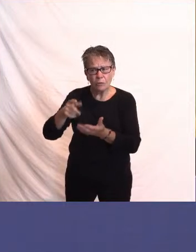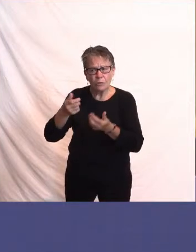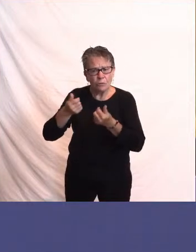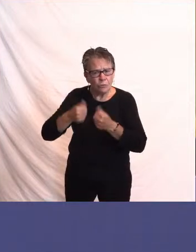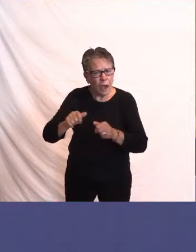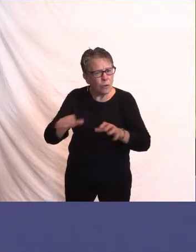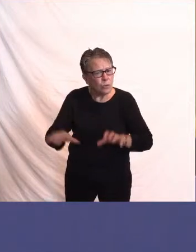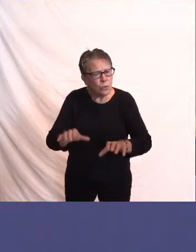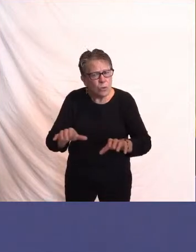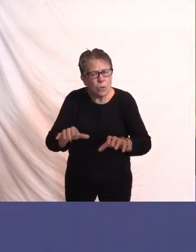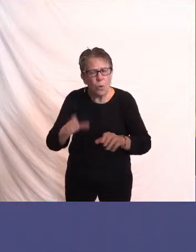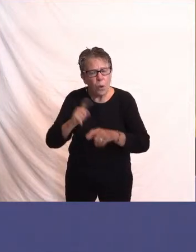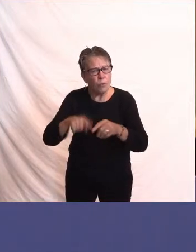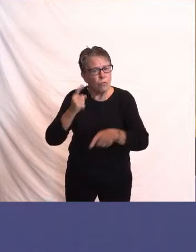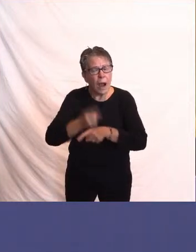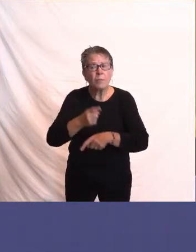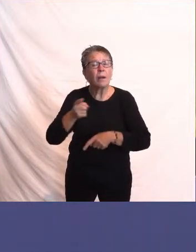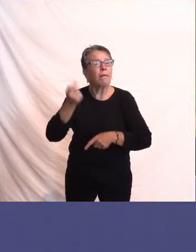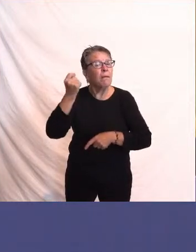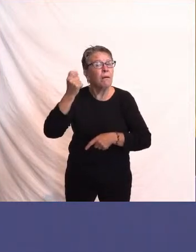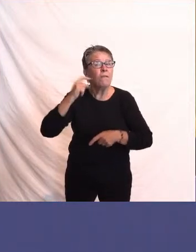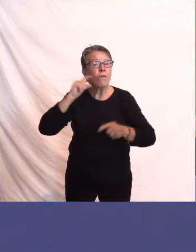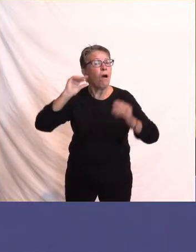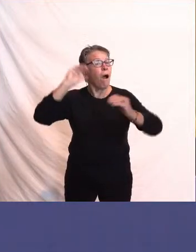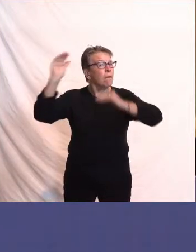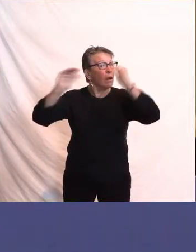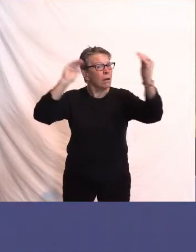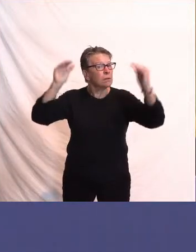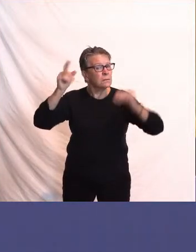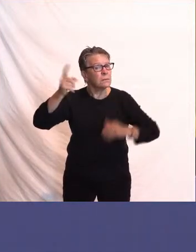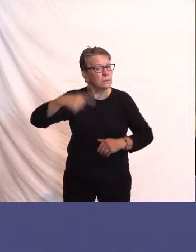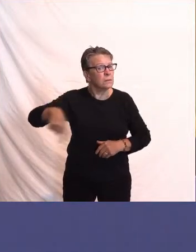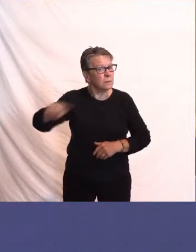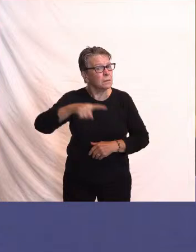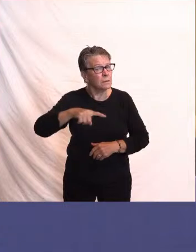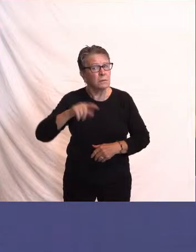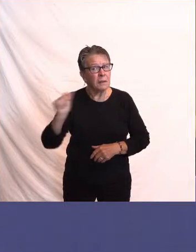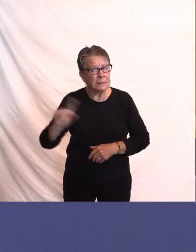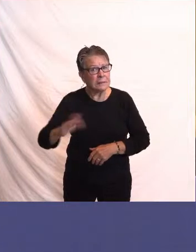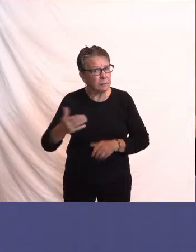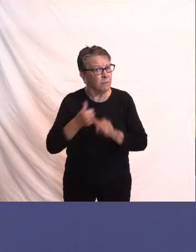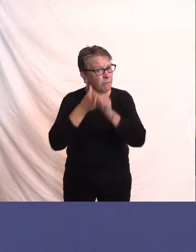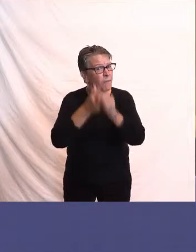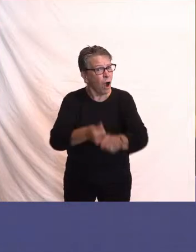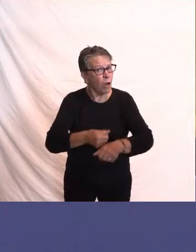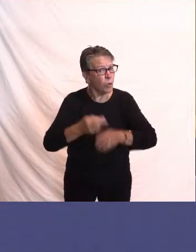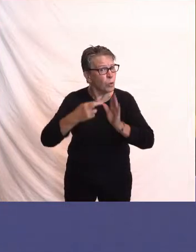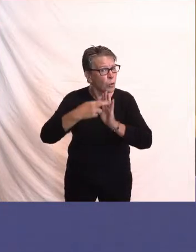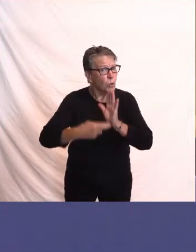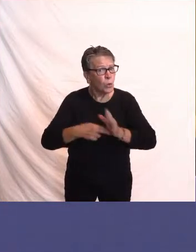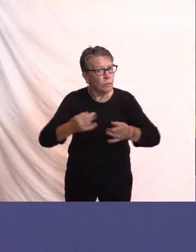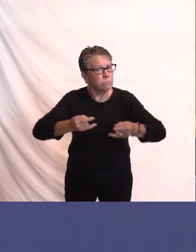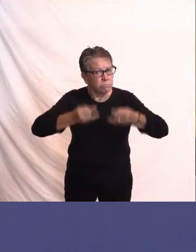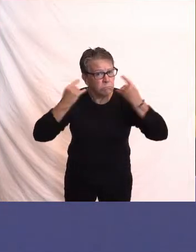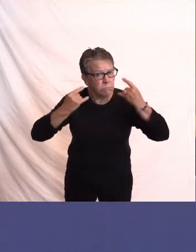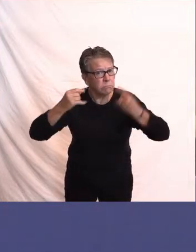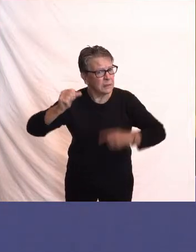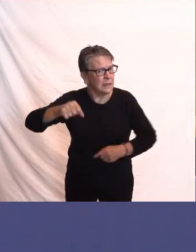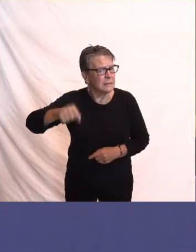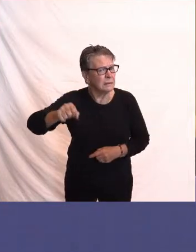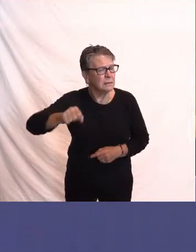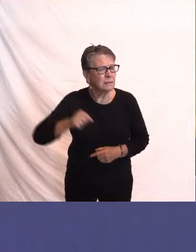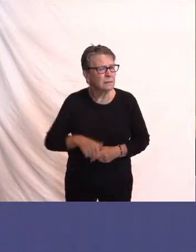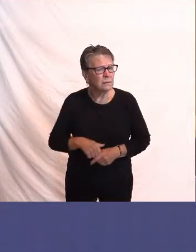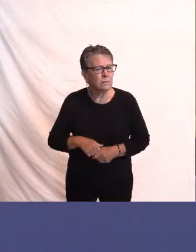answer, anecdotally, is overwhelmingly yes. We speak with the administration all the time